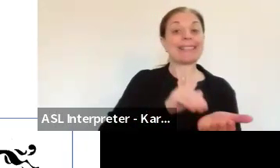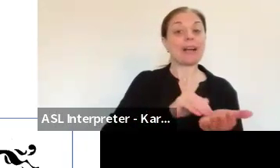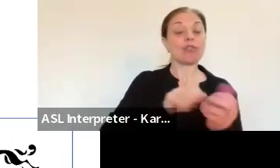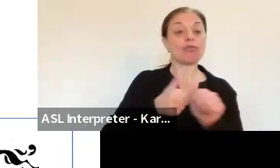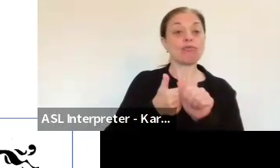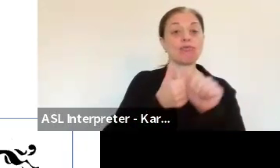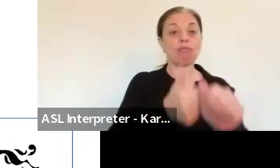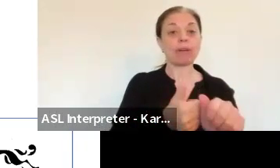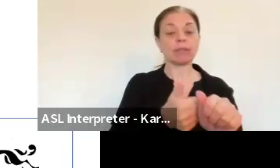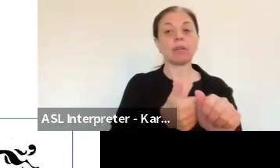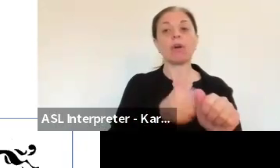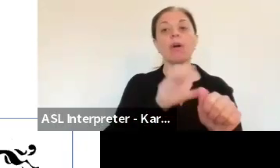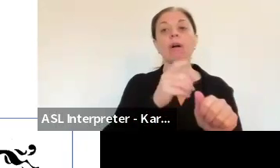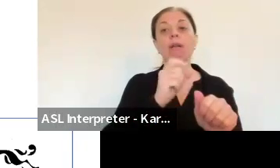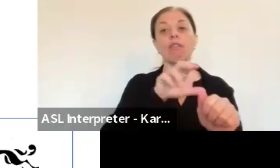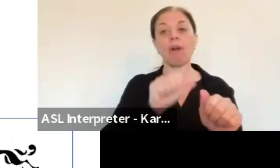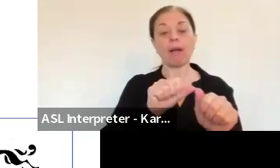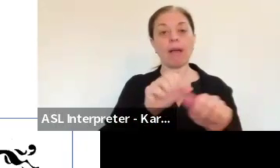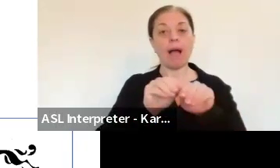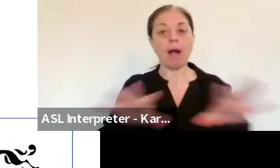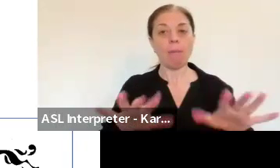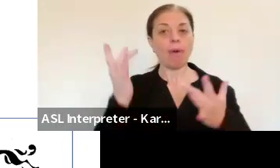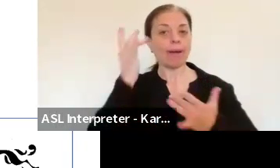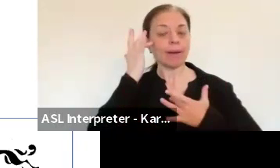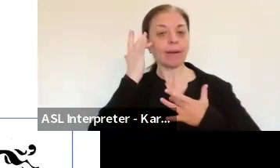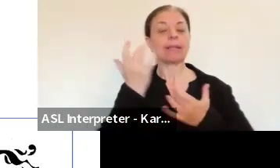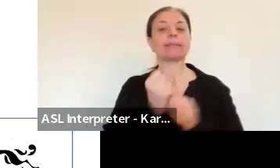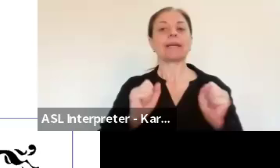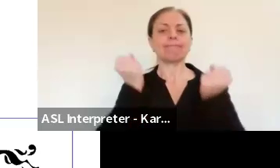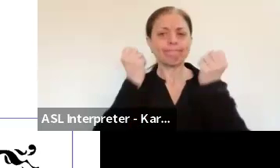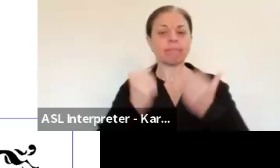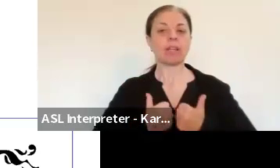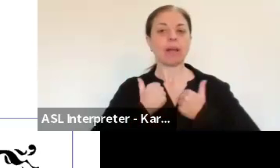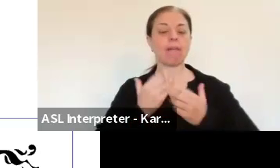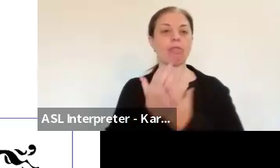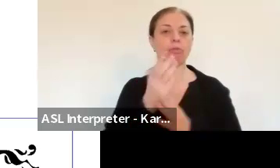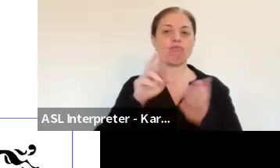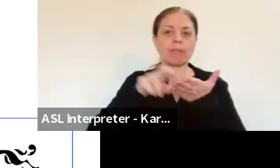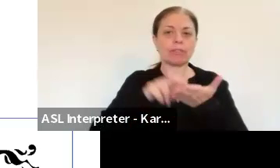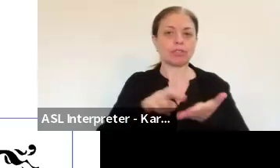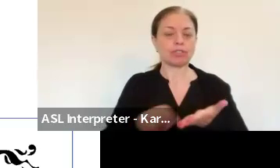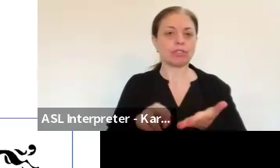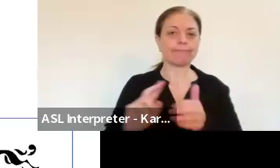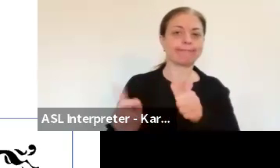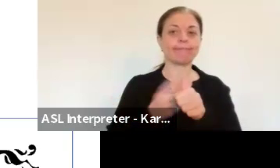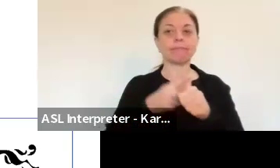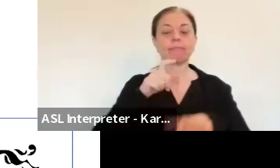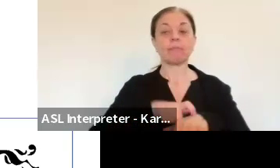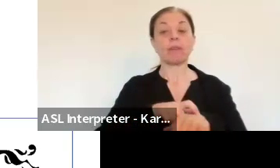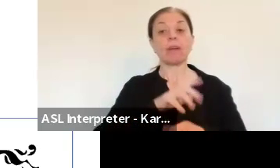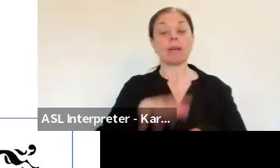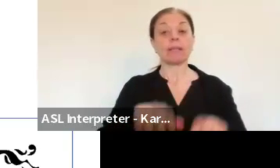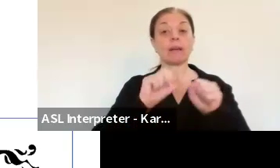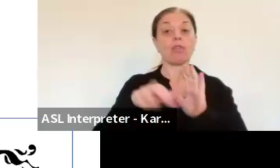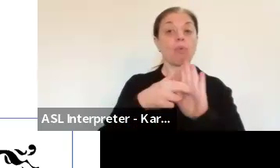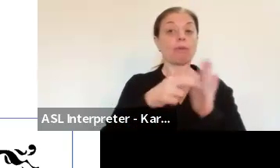cholera outbreak to a single water pump and went on to save countless lives through his groundbreaking research. Taking on the role of detective